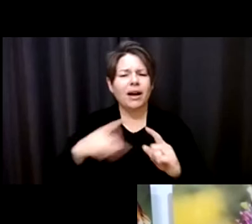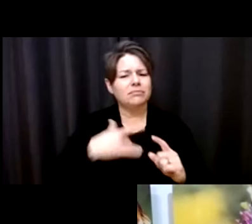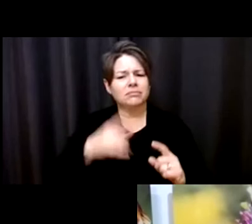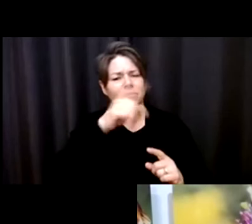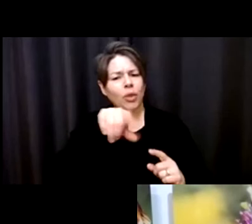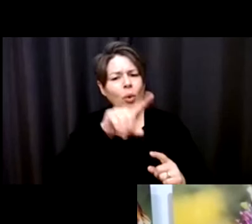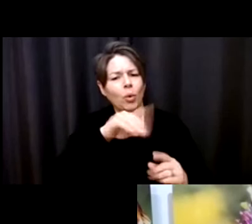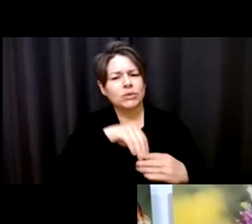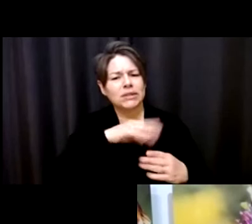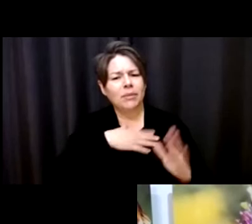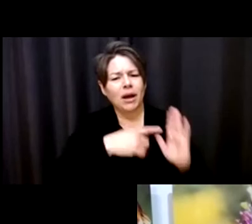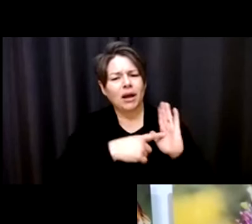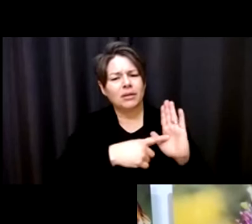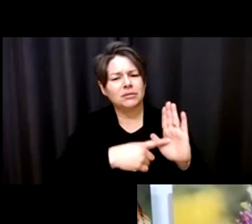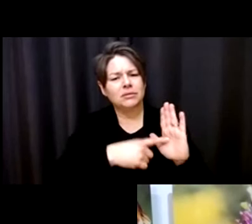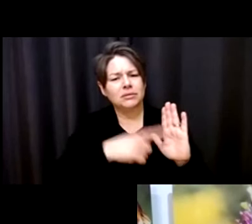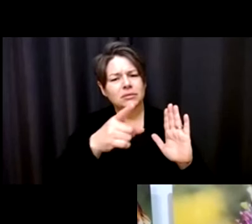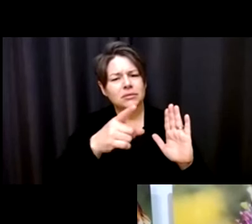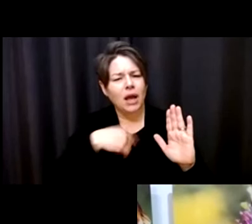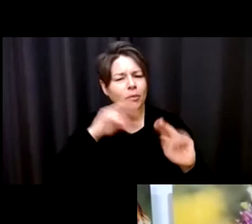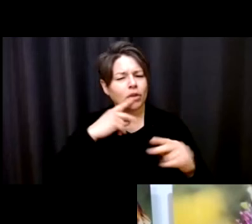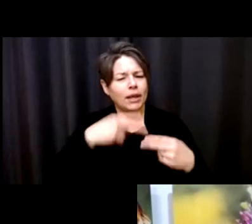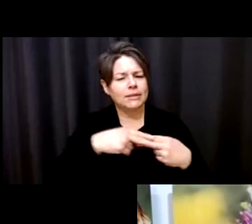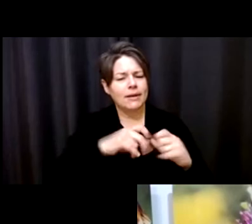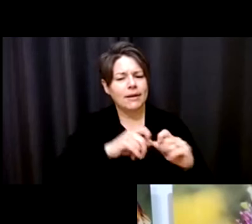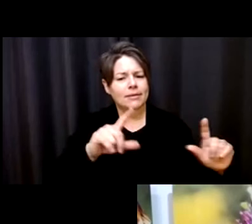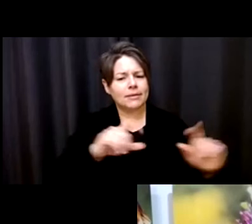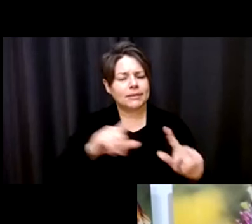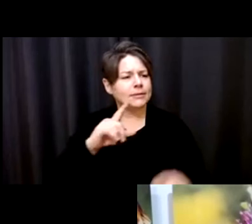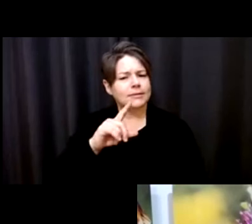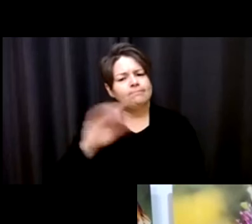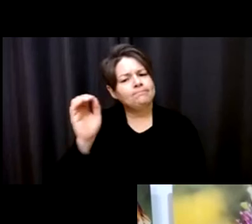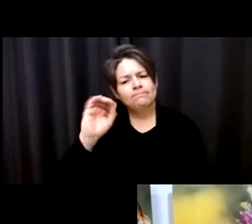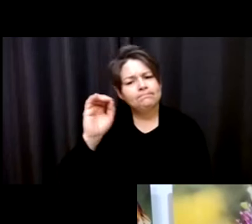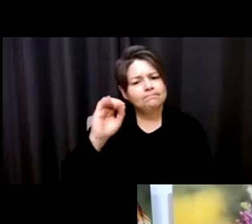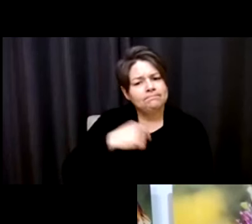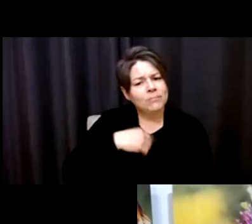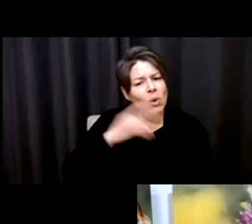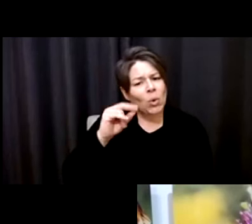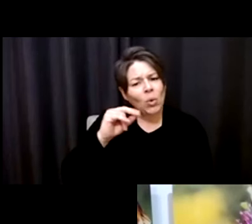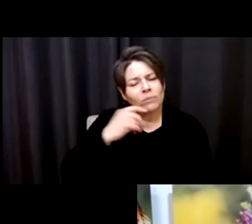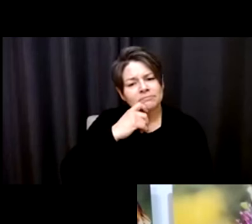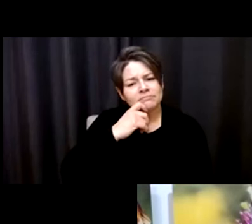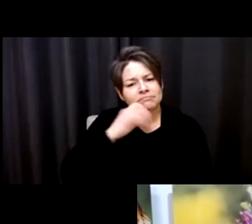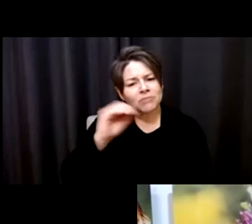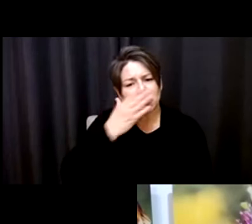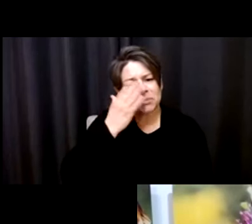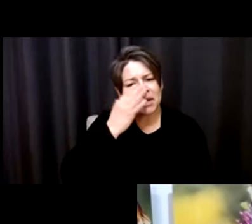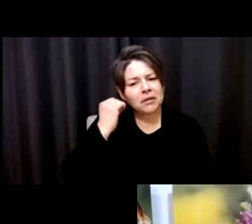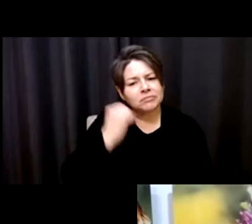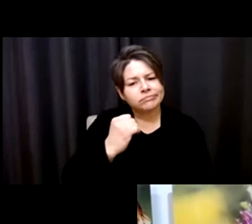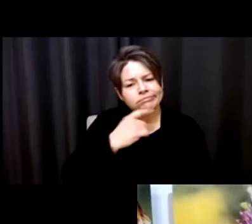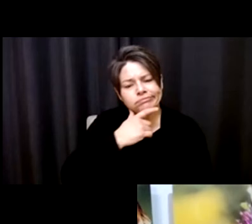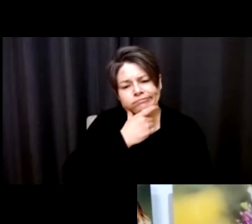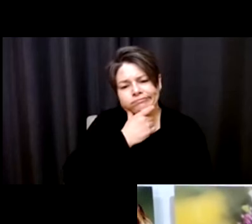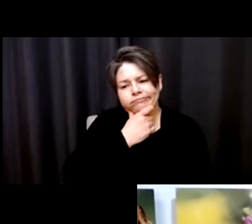of, and I'm looking at my slides right now. No, I wish I could say that. That would be